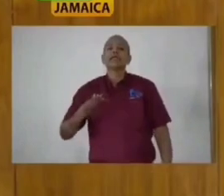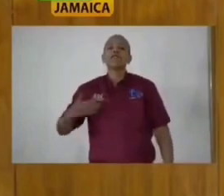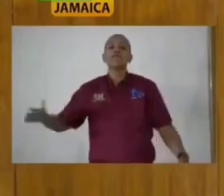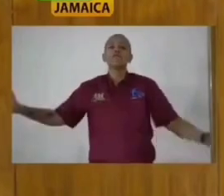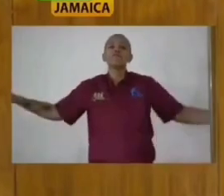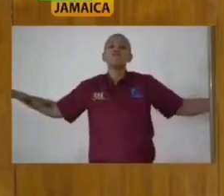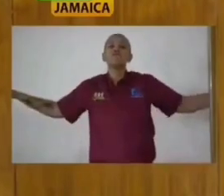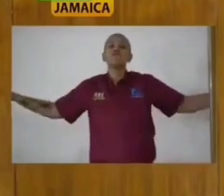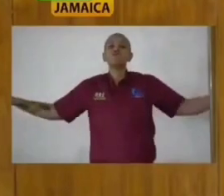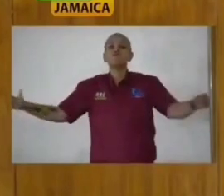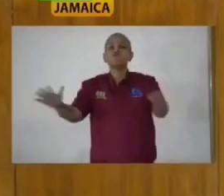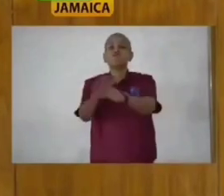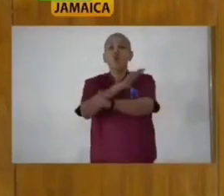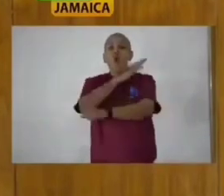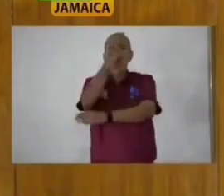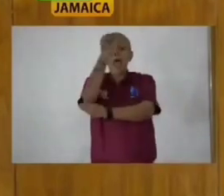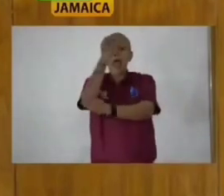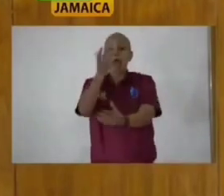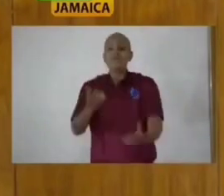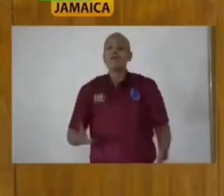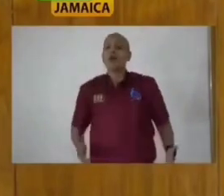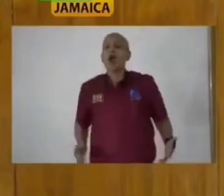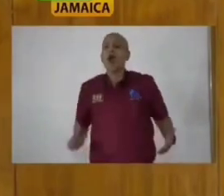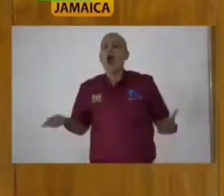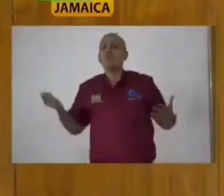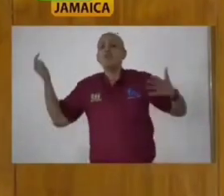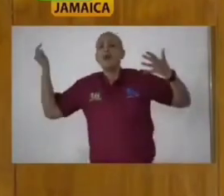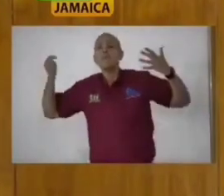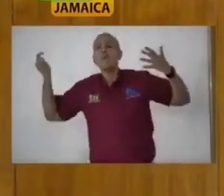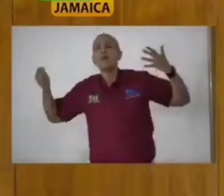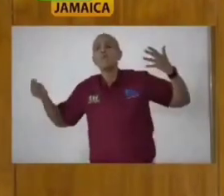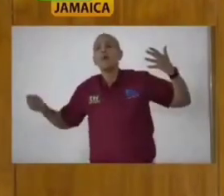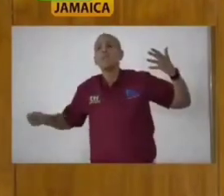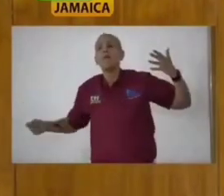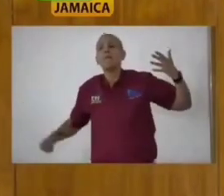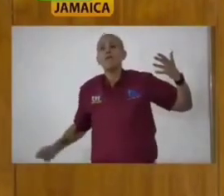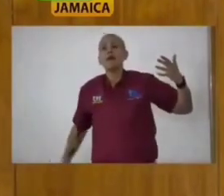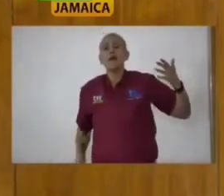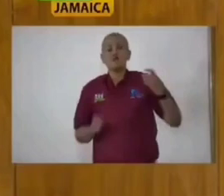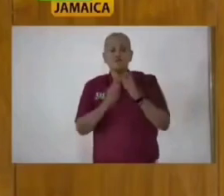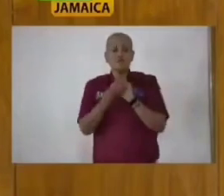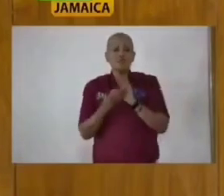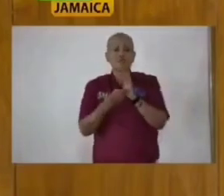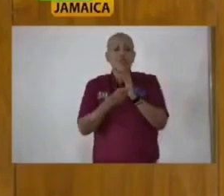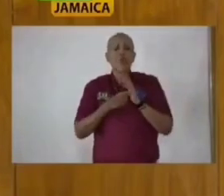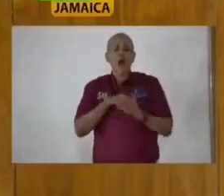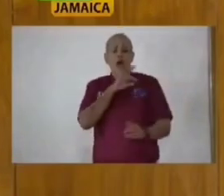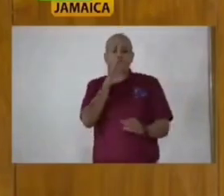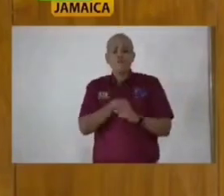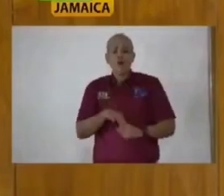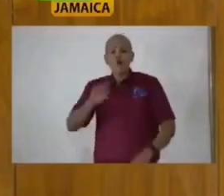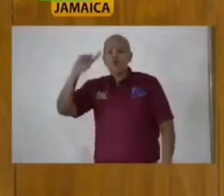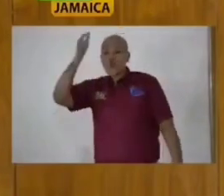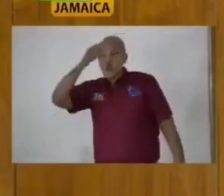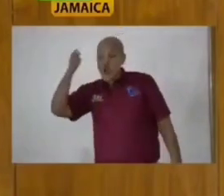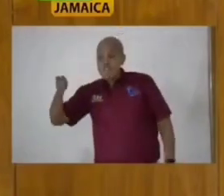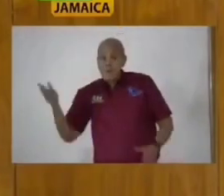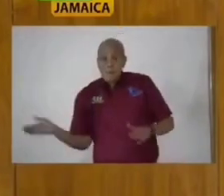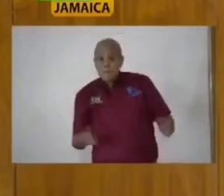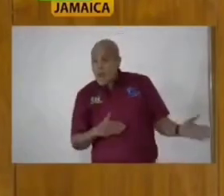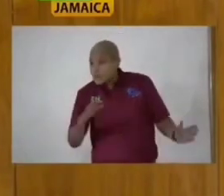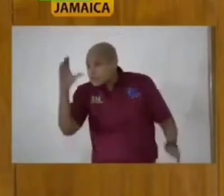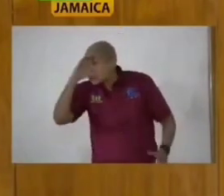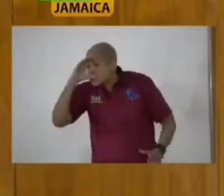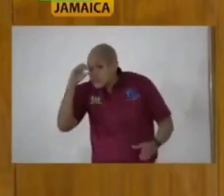and transparent disclosure of which amendments requiring a referendum the government is intent to